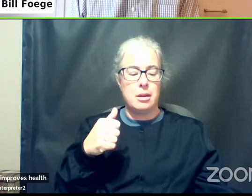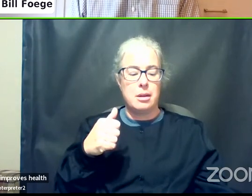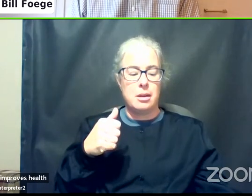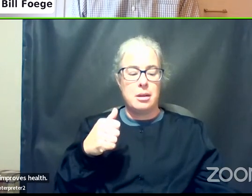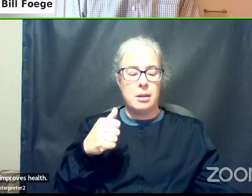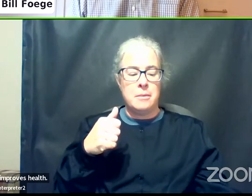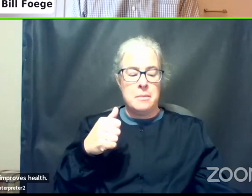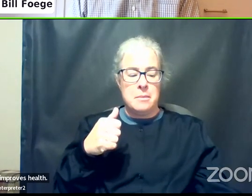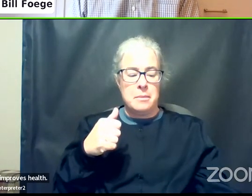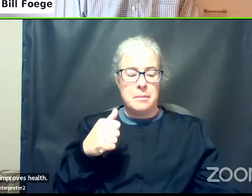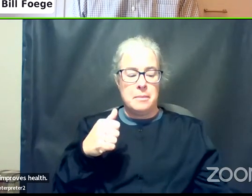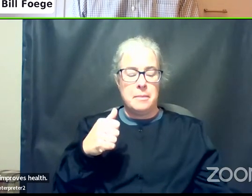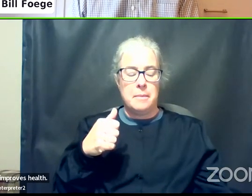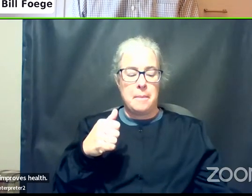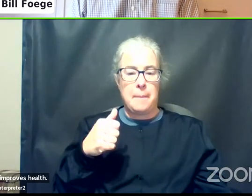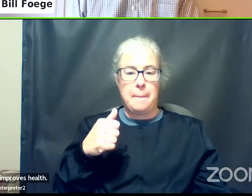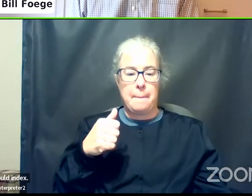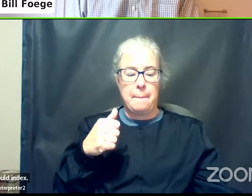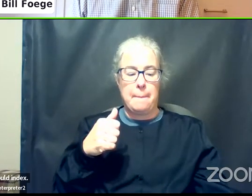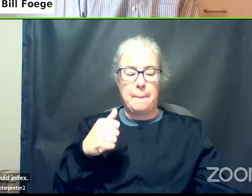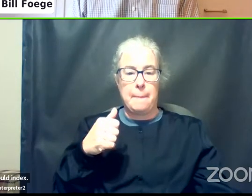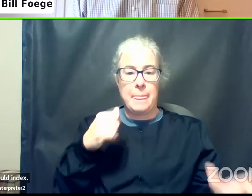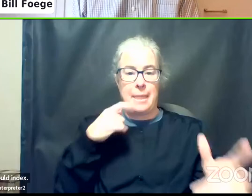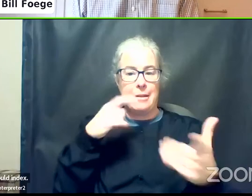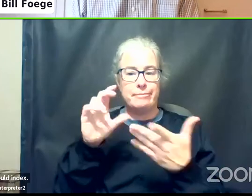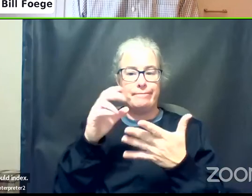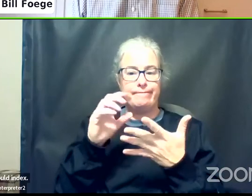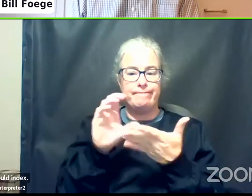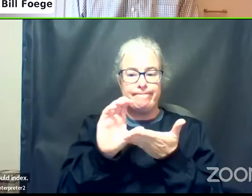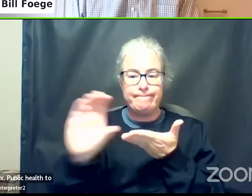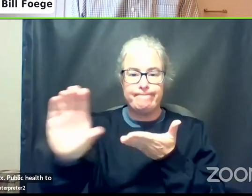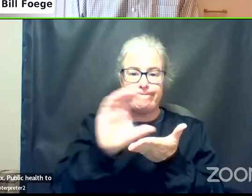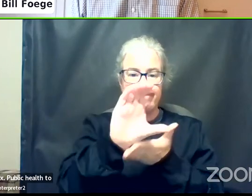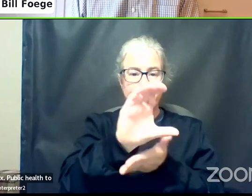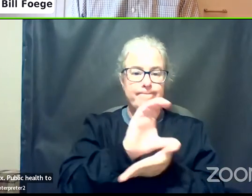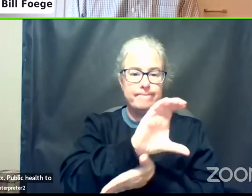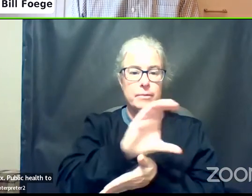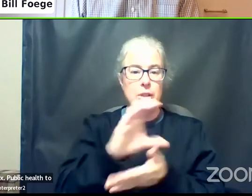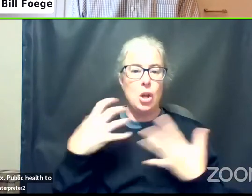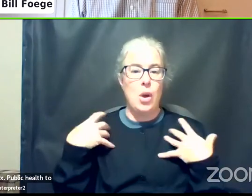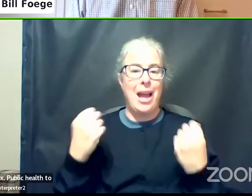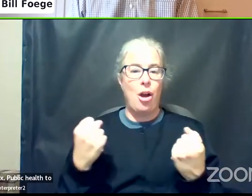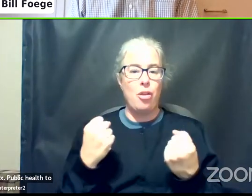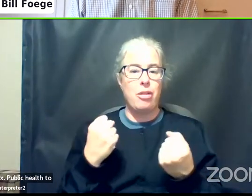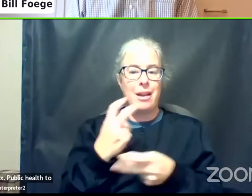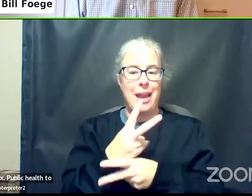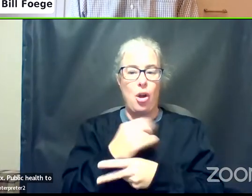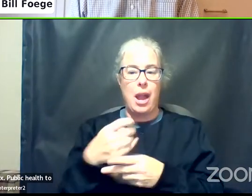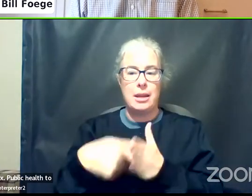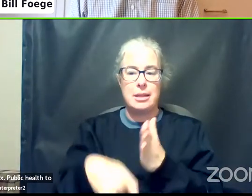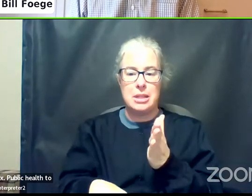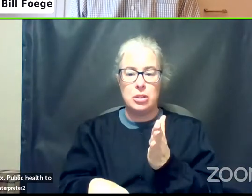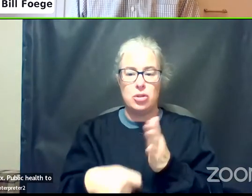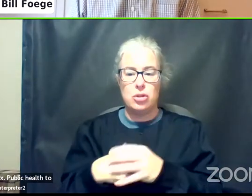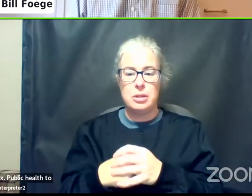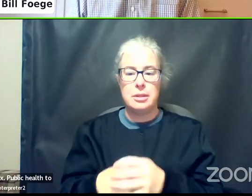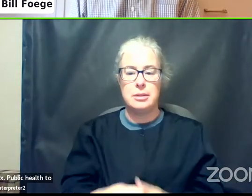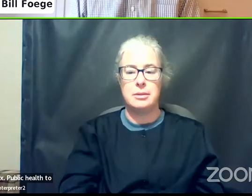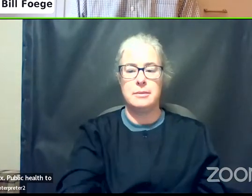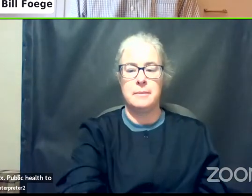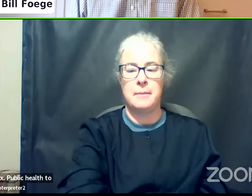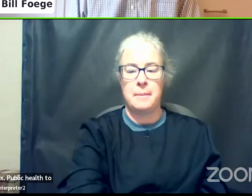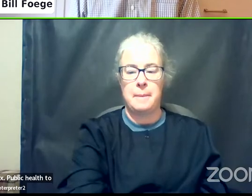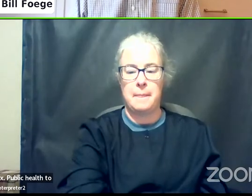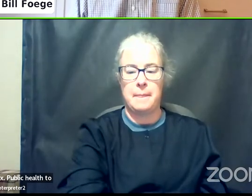index Public Health to Health Care inspect expenditures because the